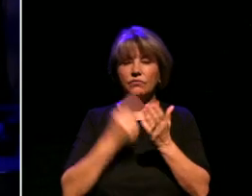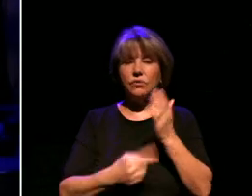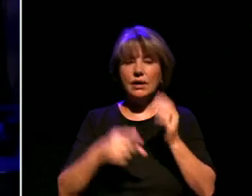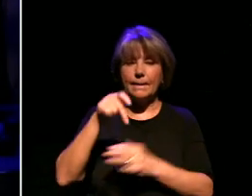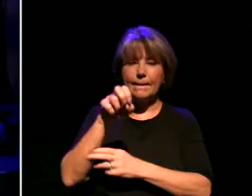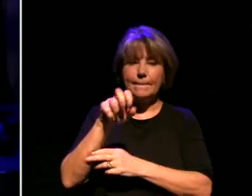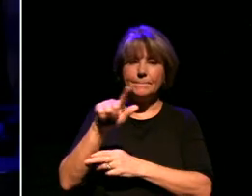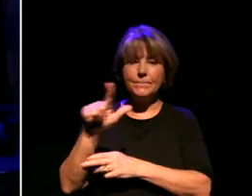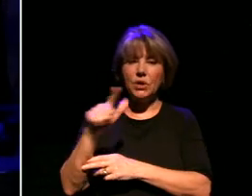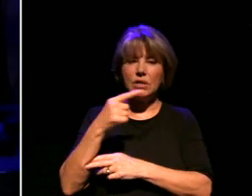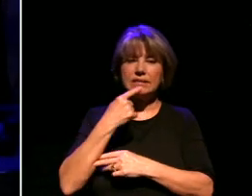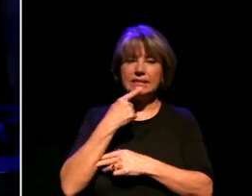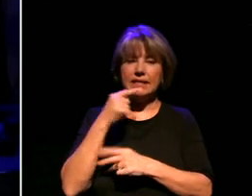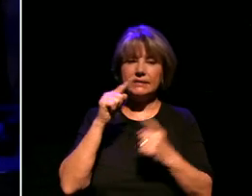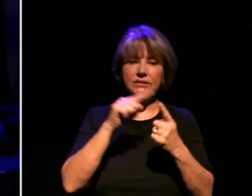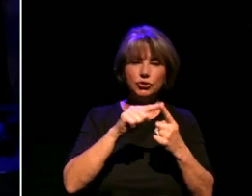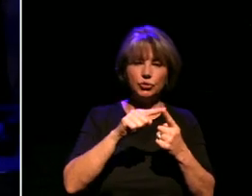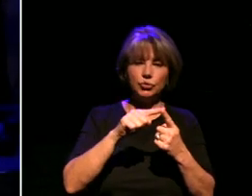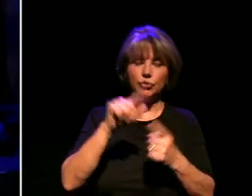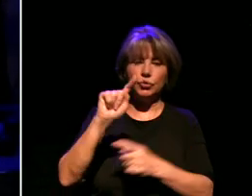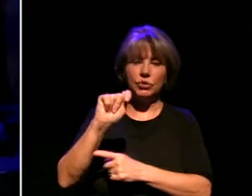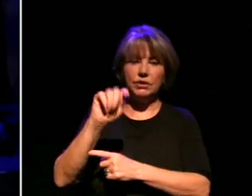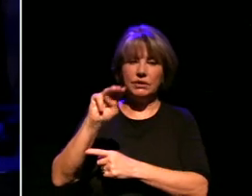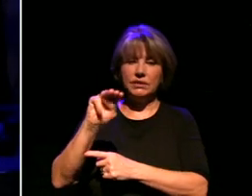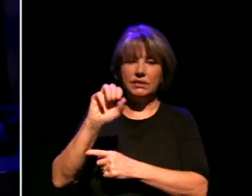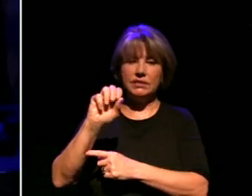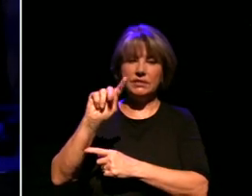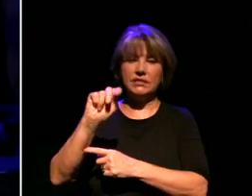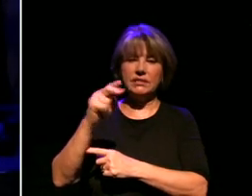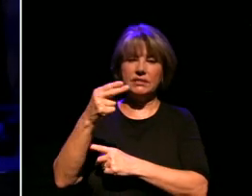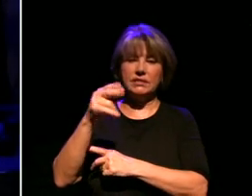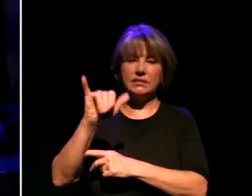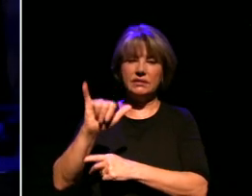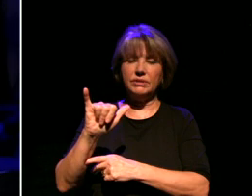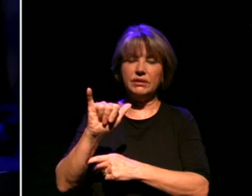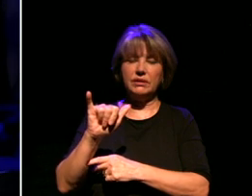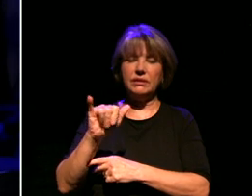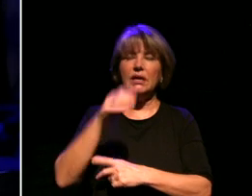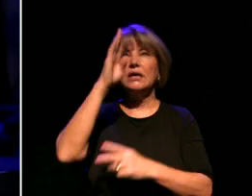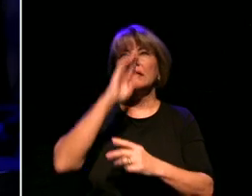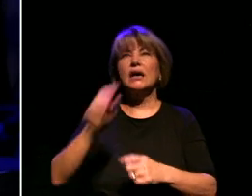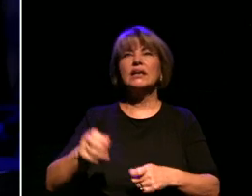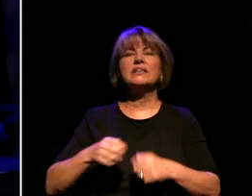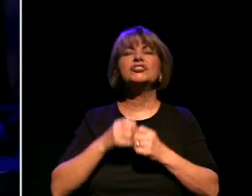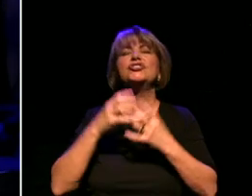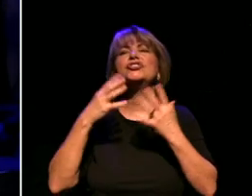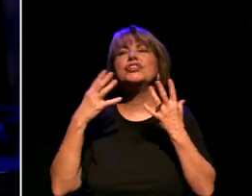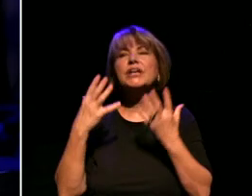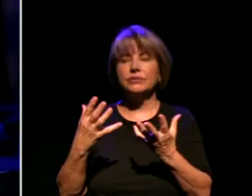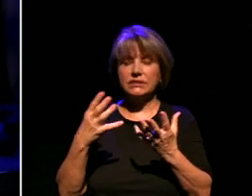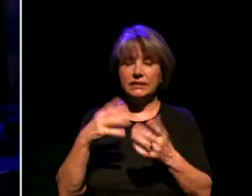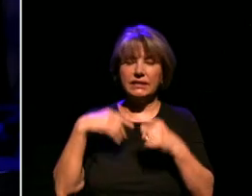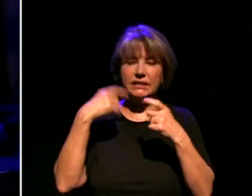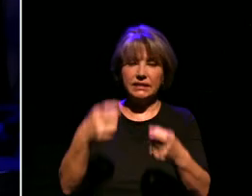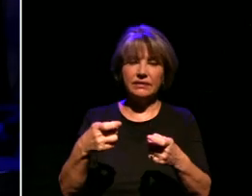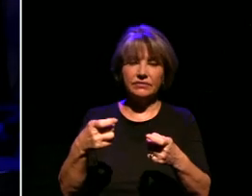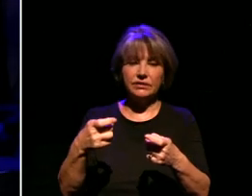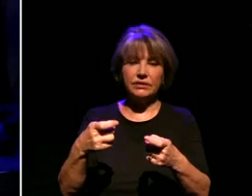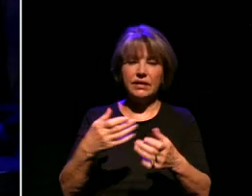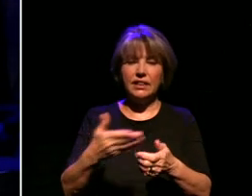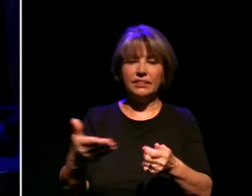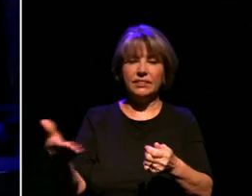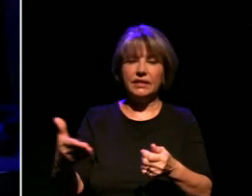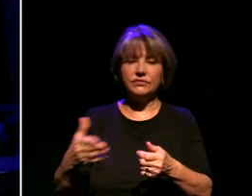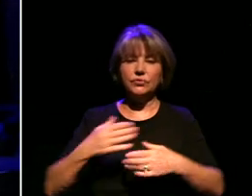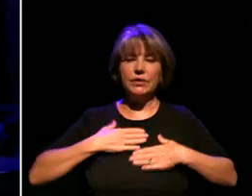He says that God has generously given the things that we have for our enjoyment. So it's not wrong to enjoy the